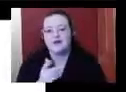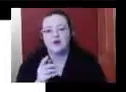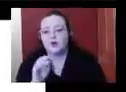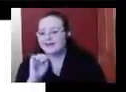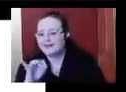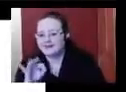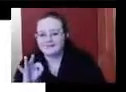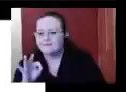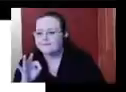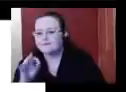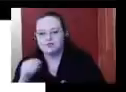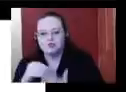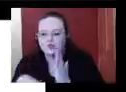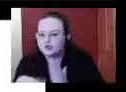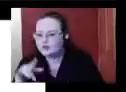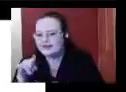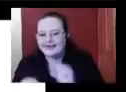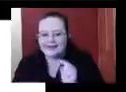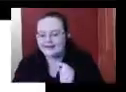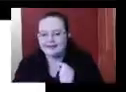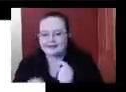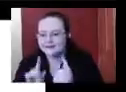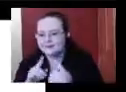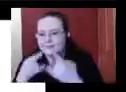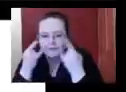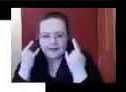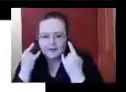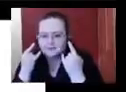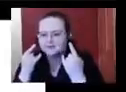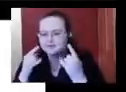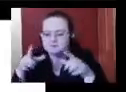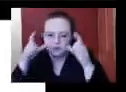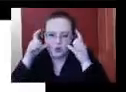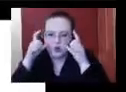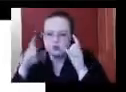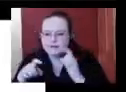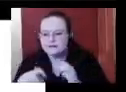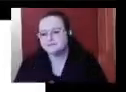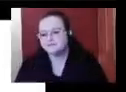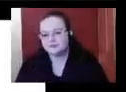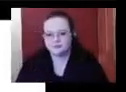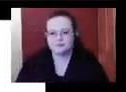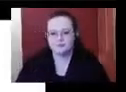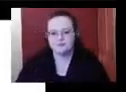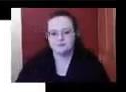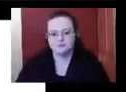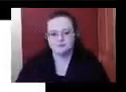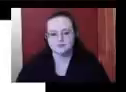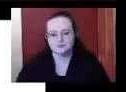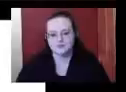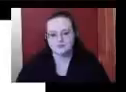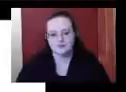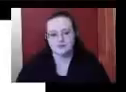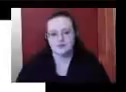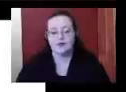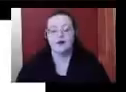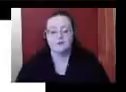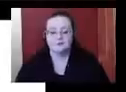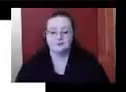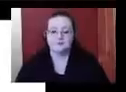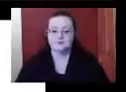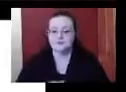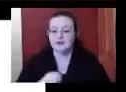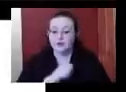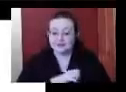correctly, or when close contact is required, such as in a kindergarten class. Staff may remove medical